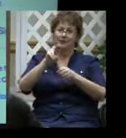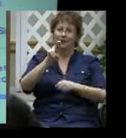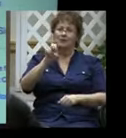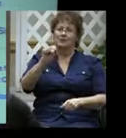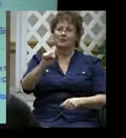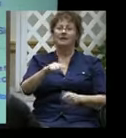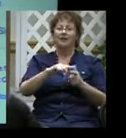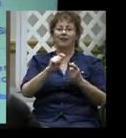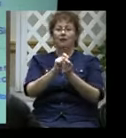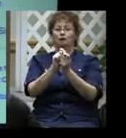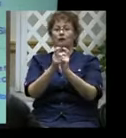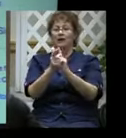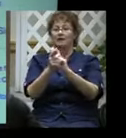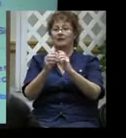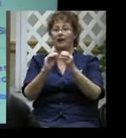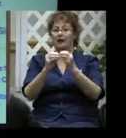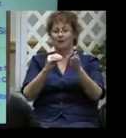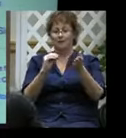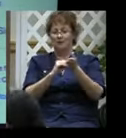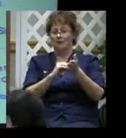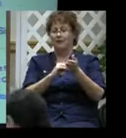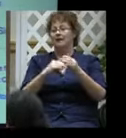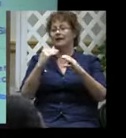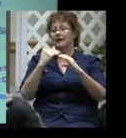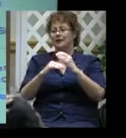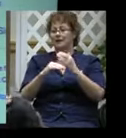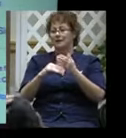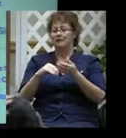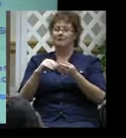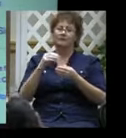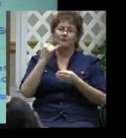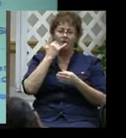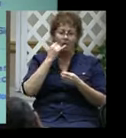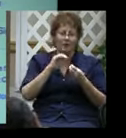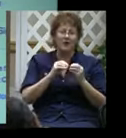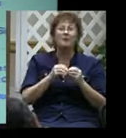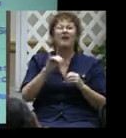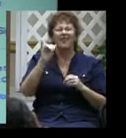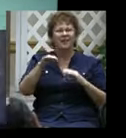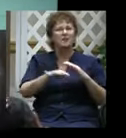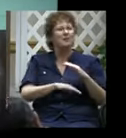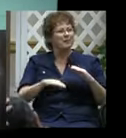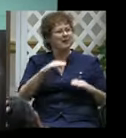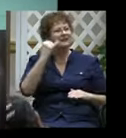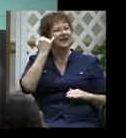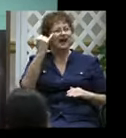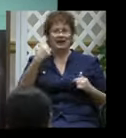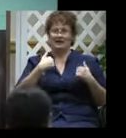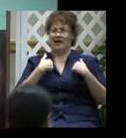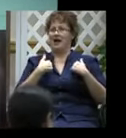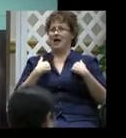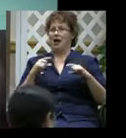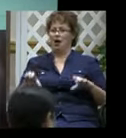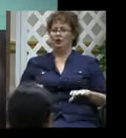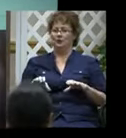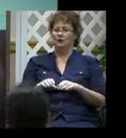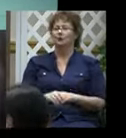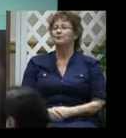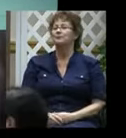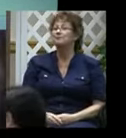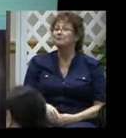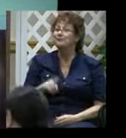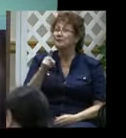a translation number below and my email address and phone number. So those are the basic ideas. I've still got a few minutes, so we can